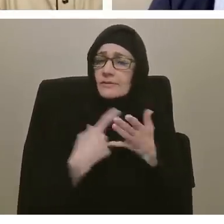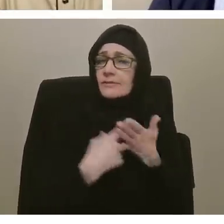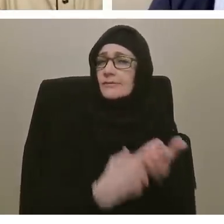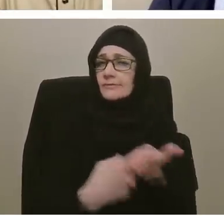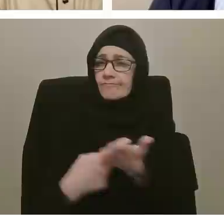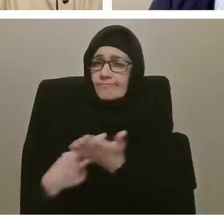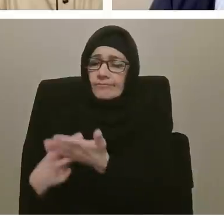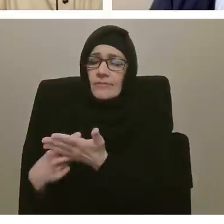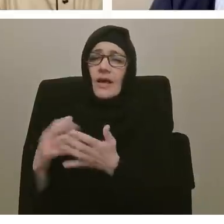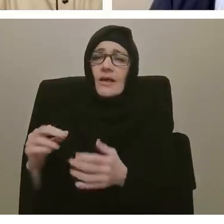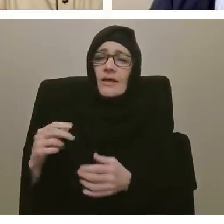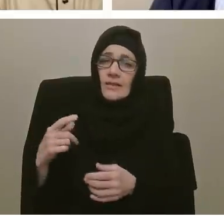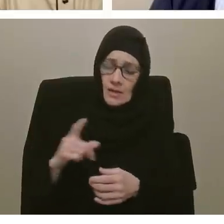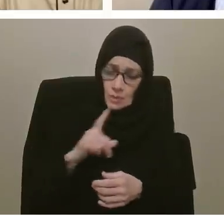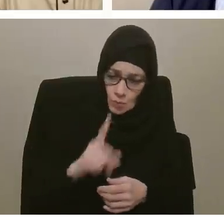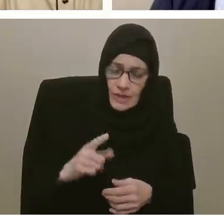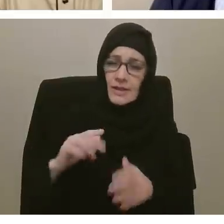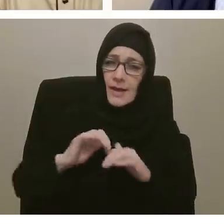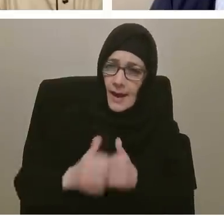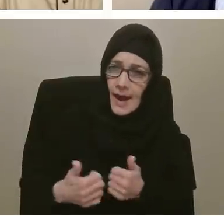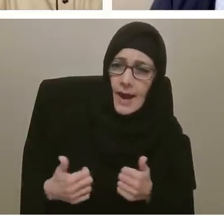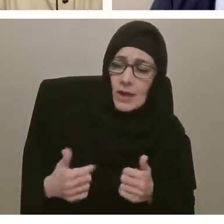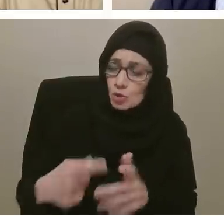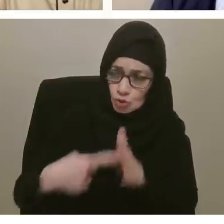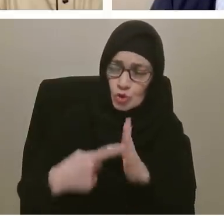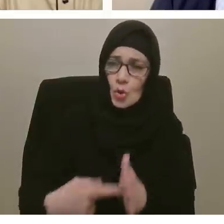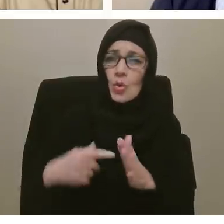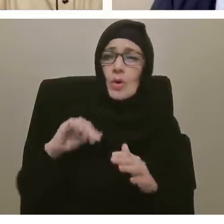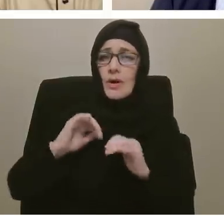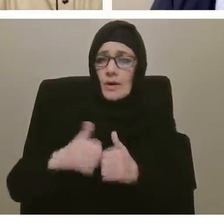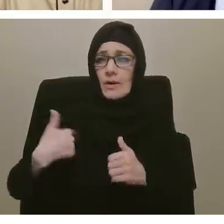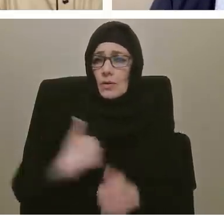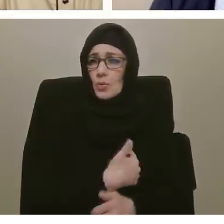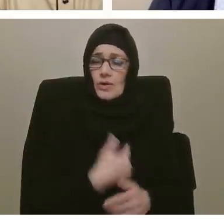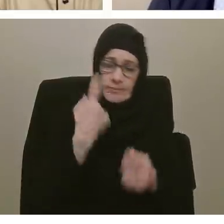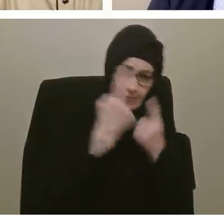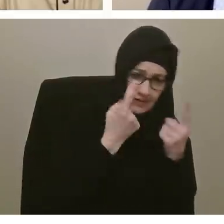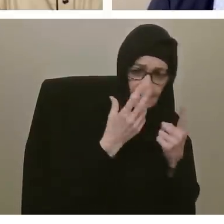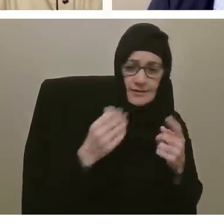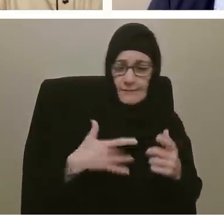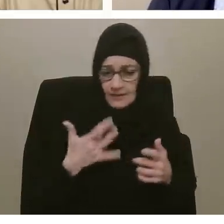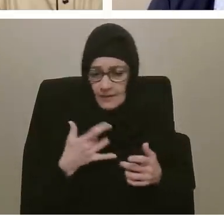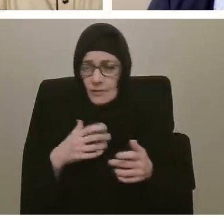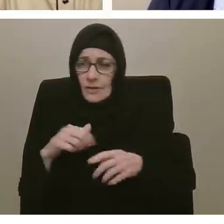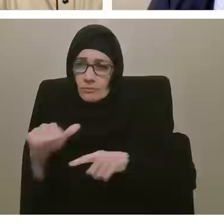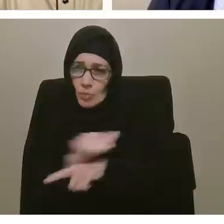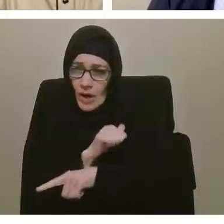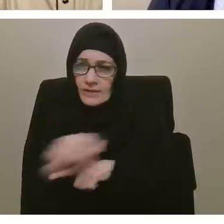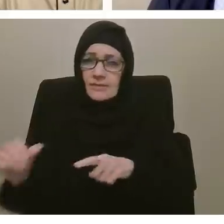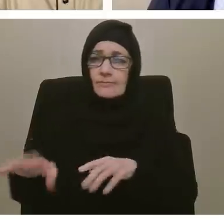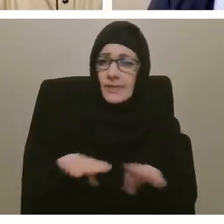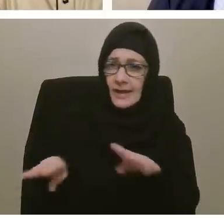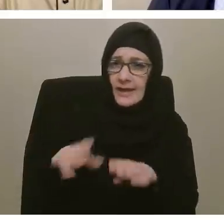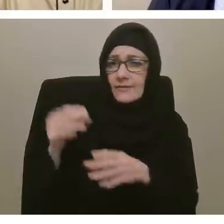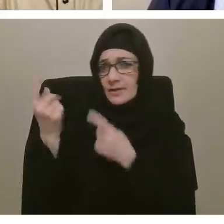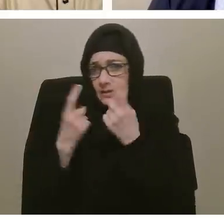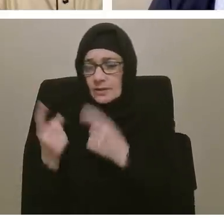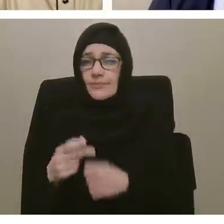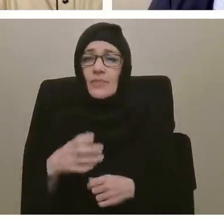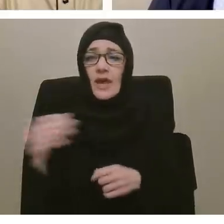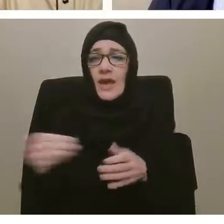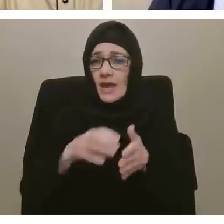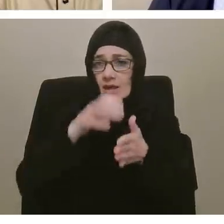really animate how we think and feel and practice and behave and consider. And, you know, Surah